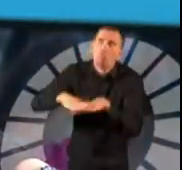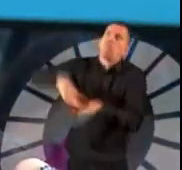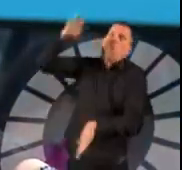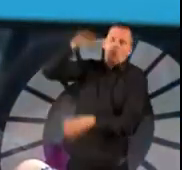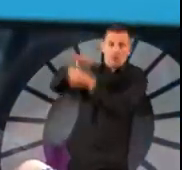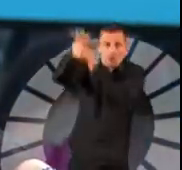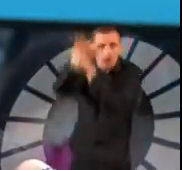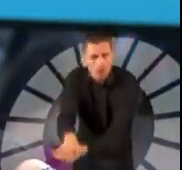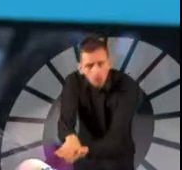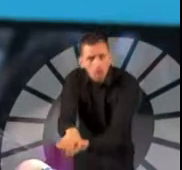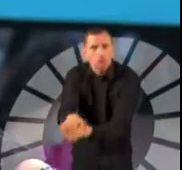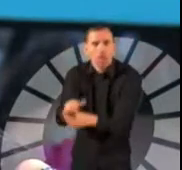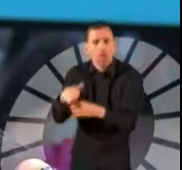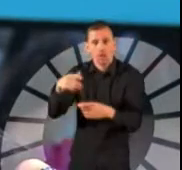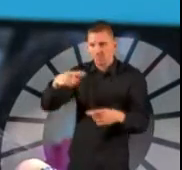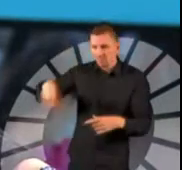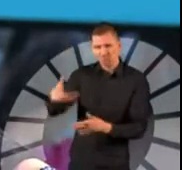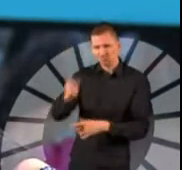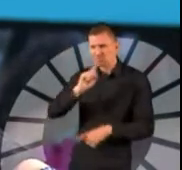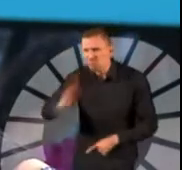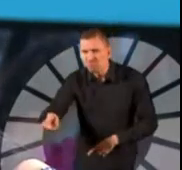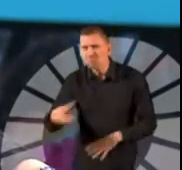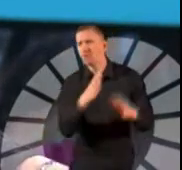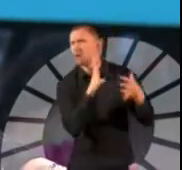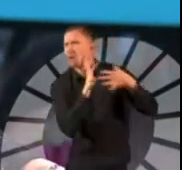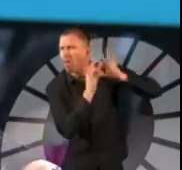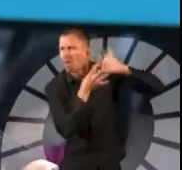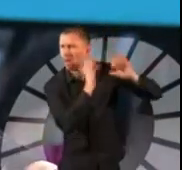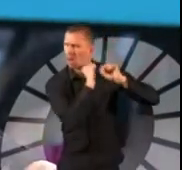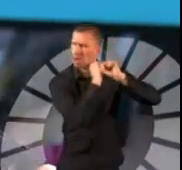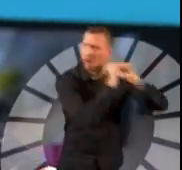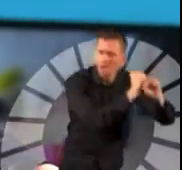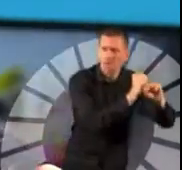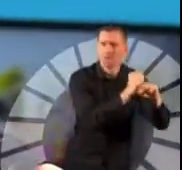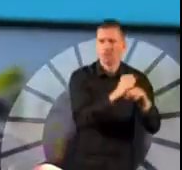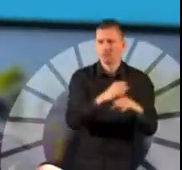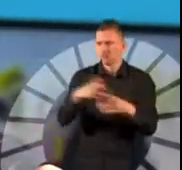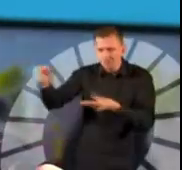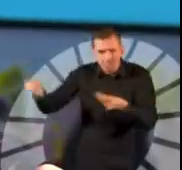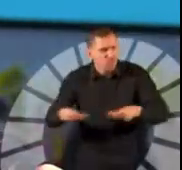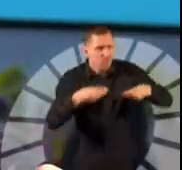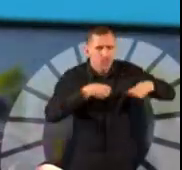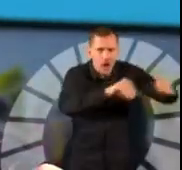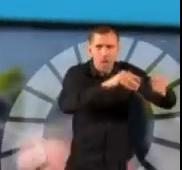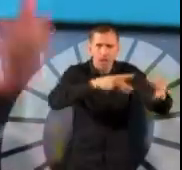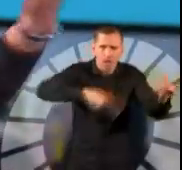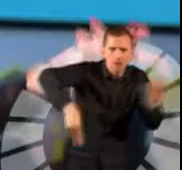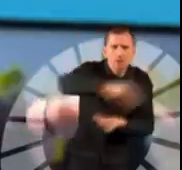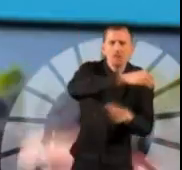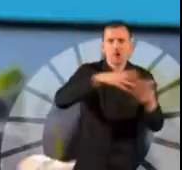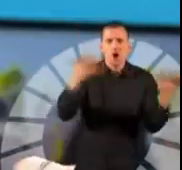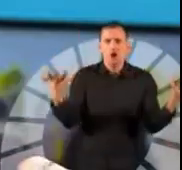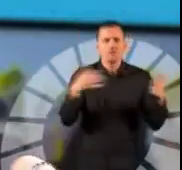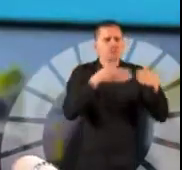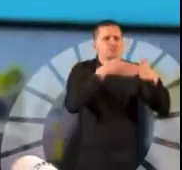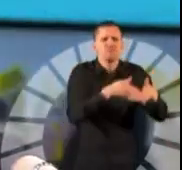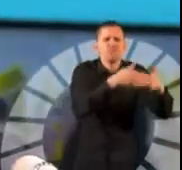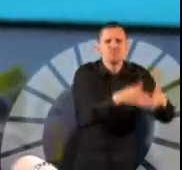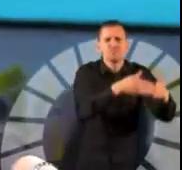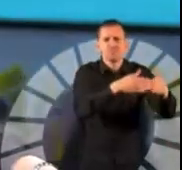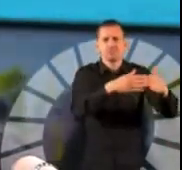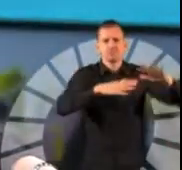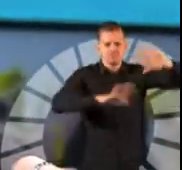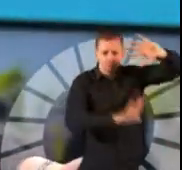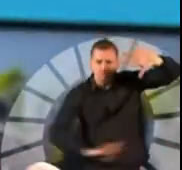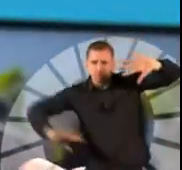Sexist, discriminatory, Islamophobic laws today ban young women from wearing hijab in some countries and enforce hijab in other